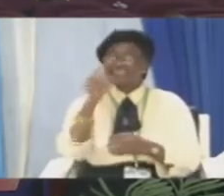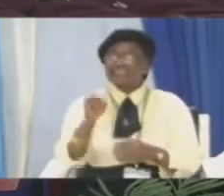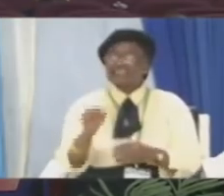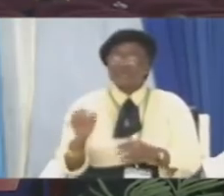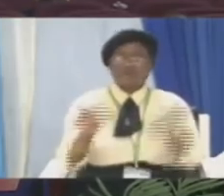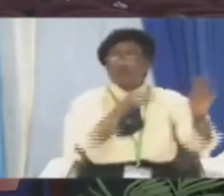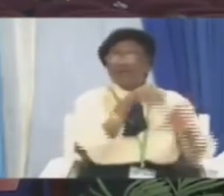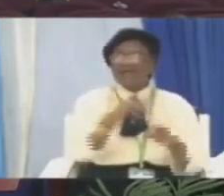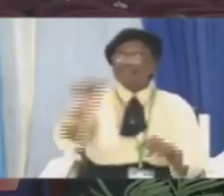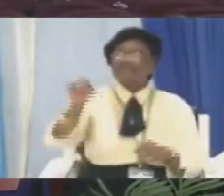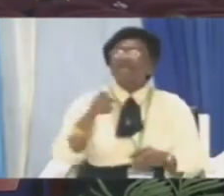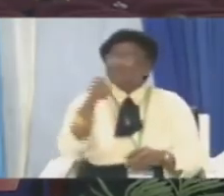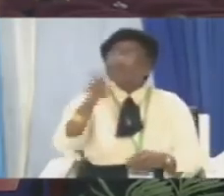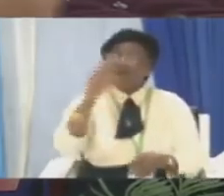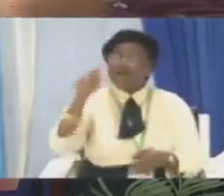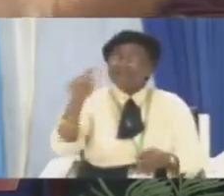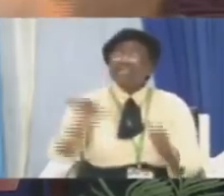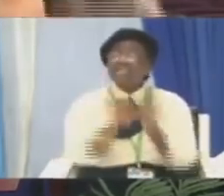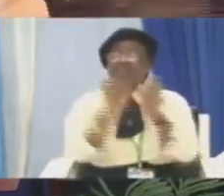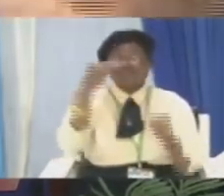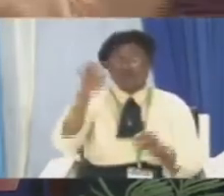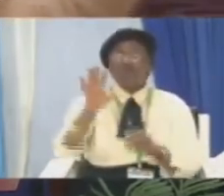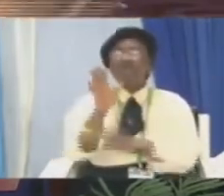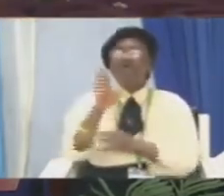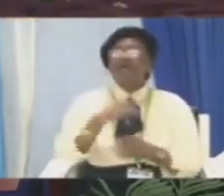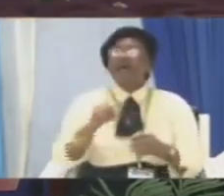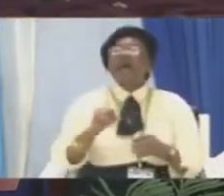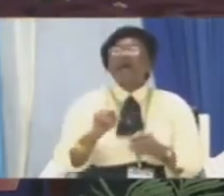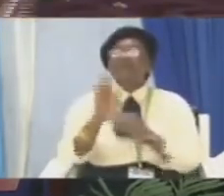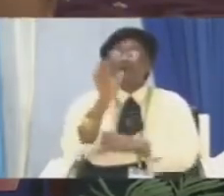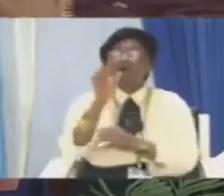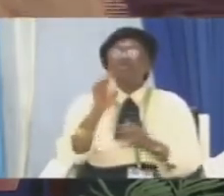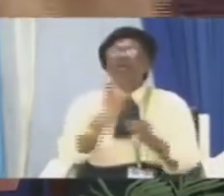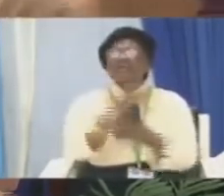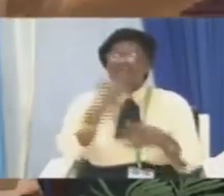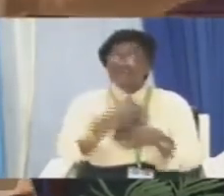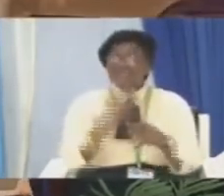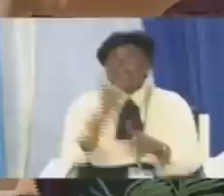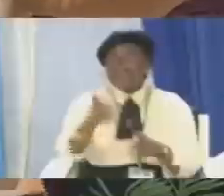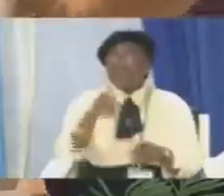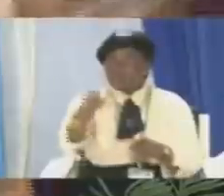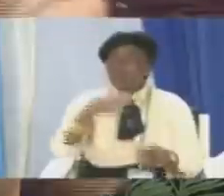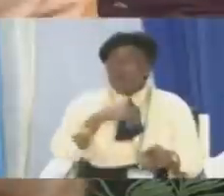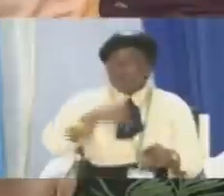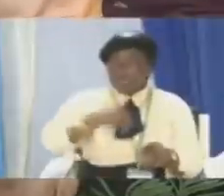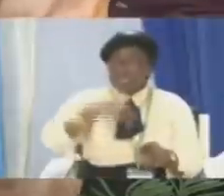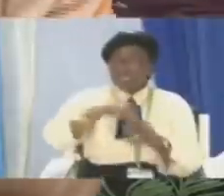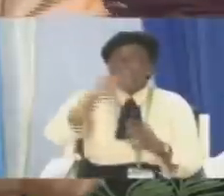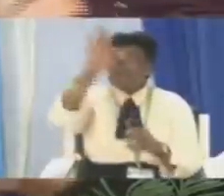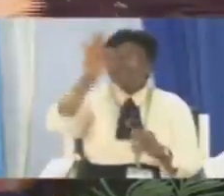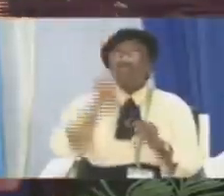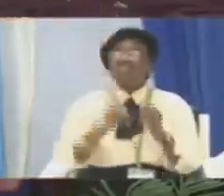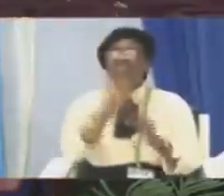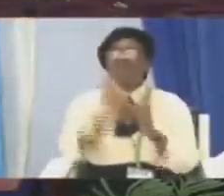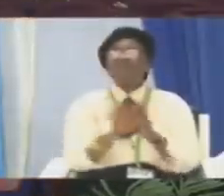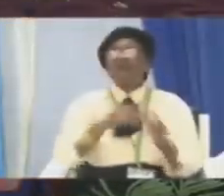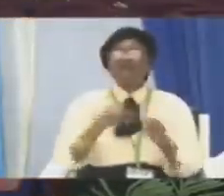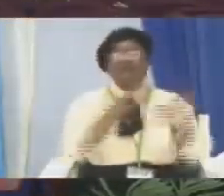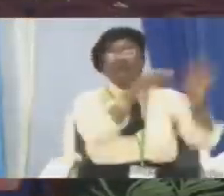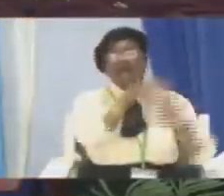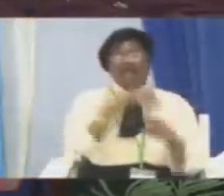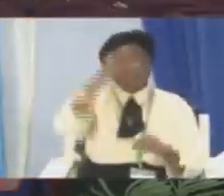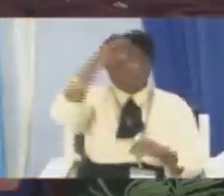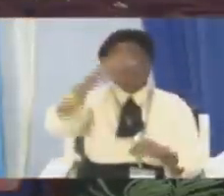are the image of God. And God created you and me in his image. And then he looked at the man and said, "You are my